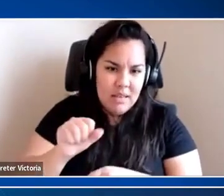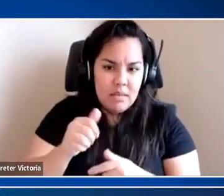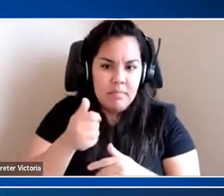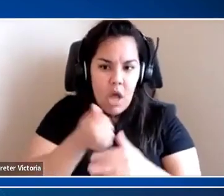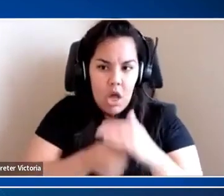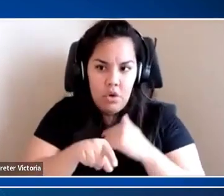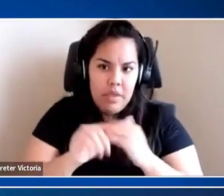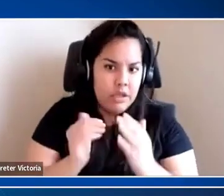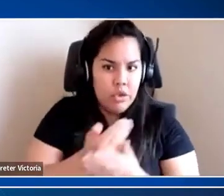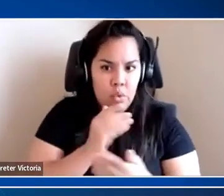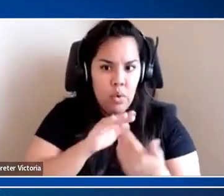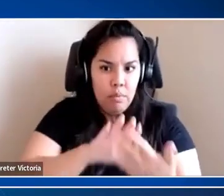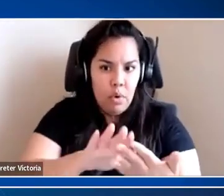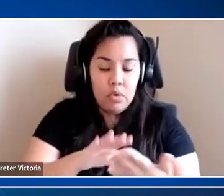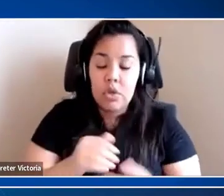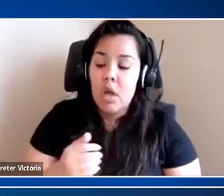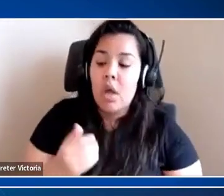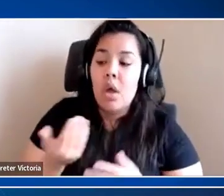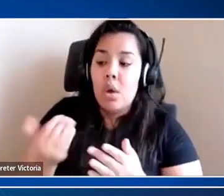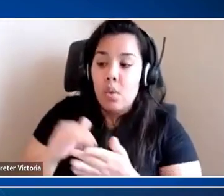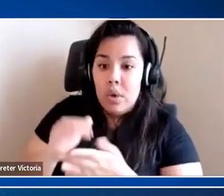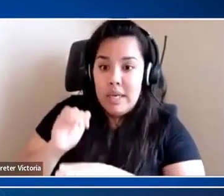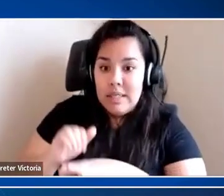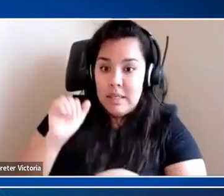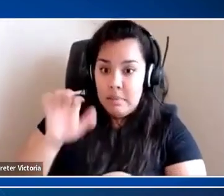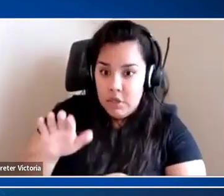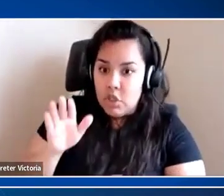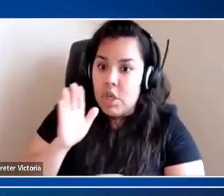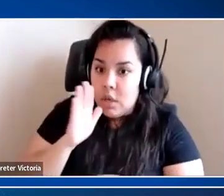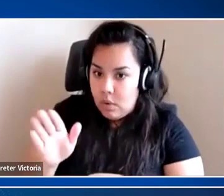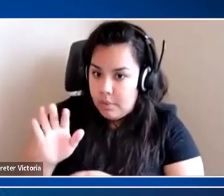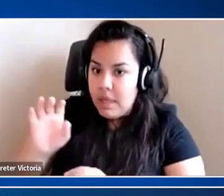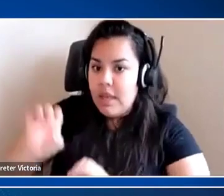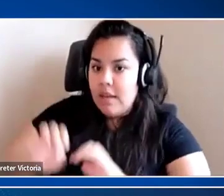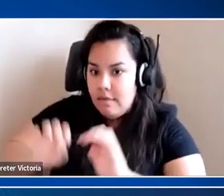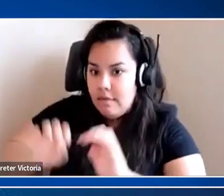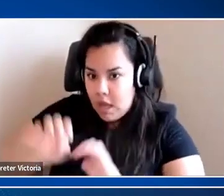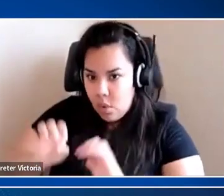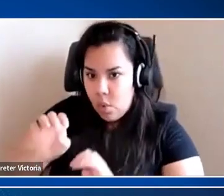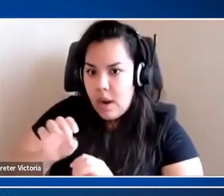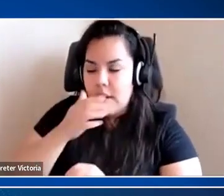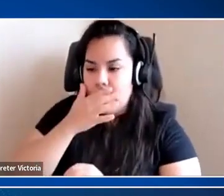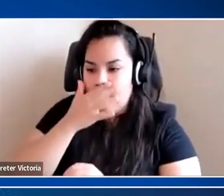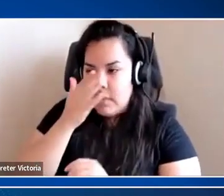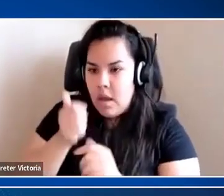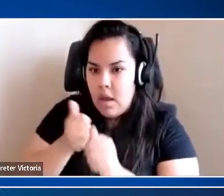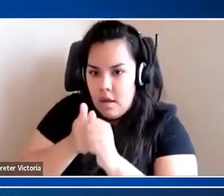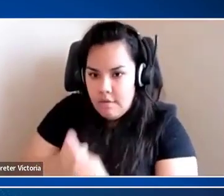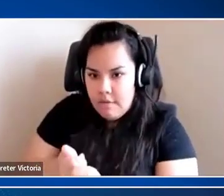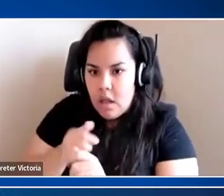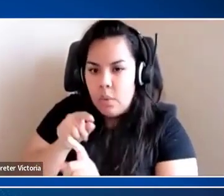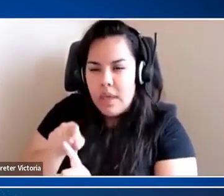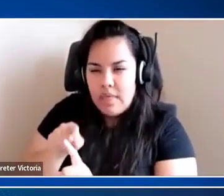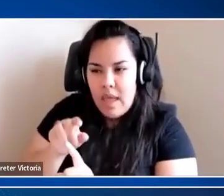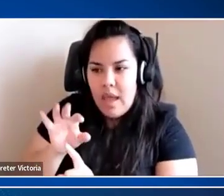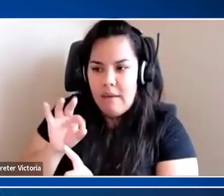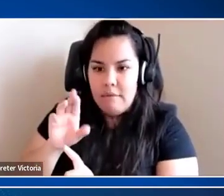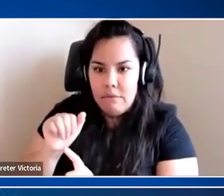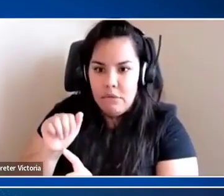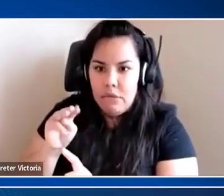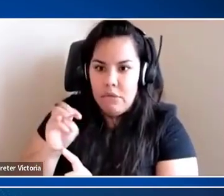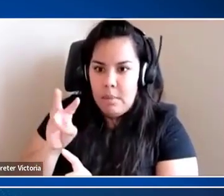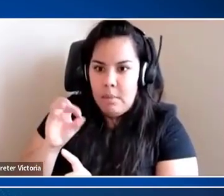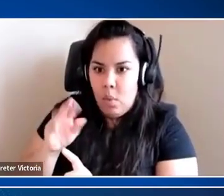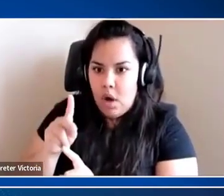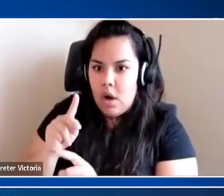So a resubmission will be evaluated under the framework that is present for when it's submitted. So if it's after,